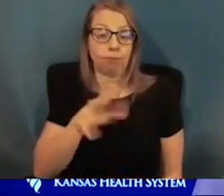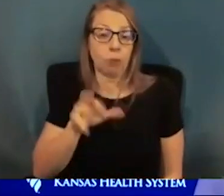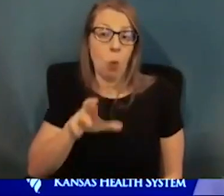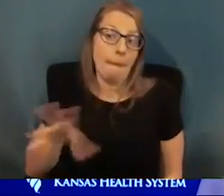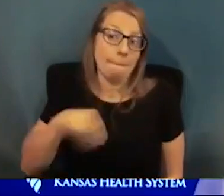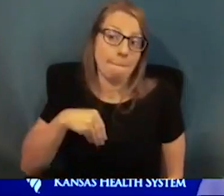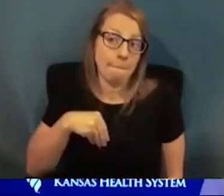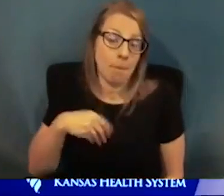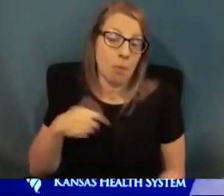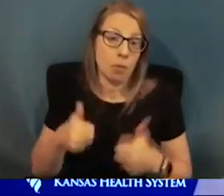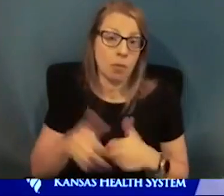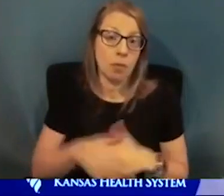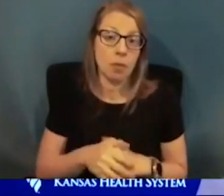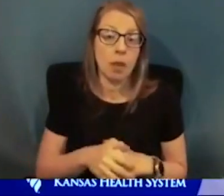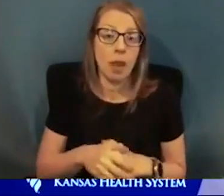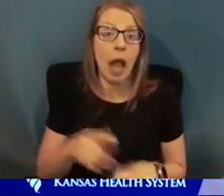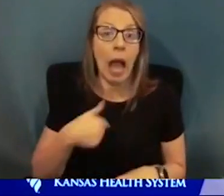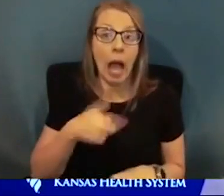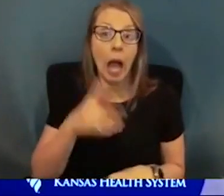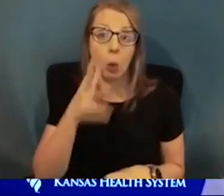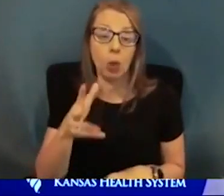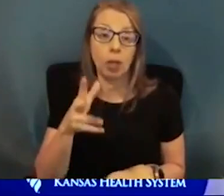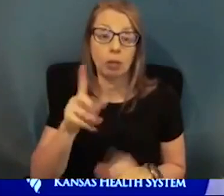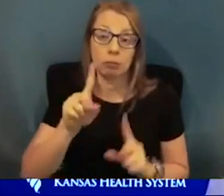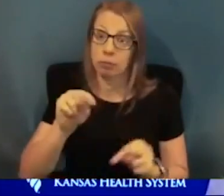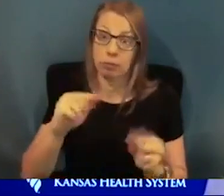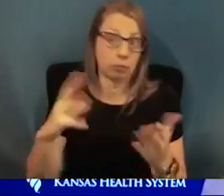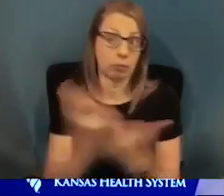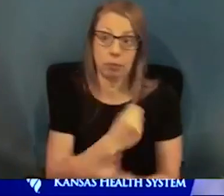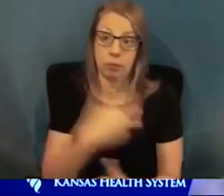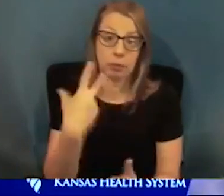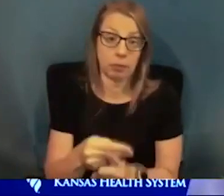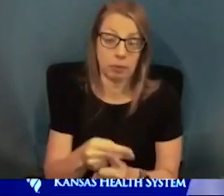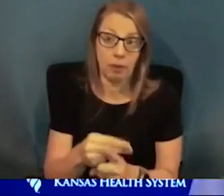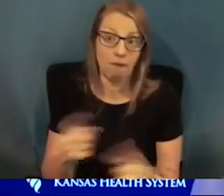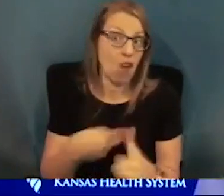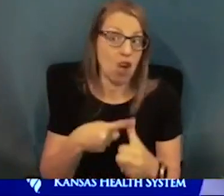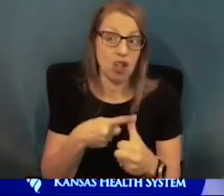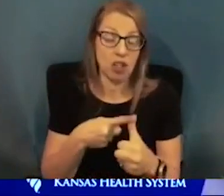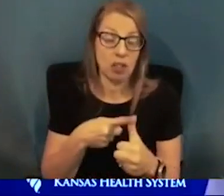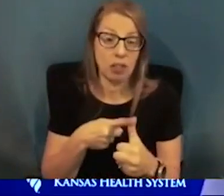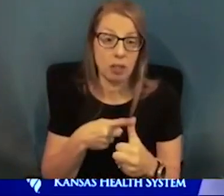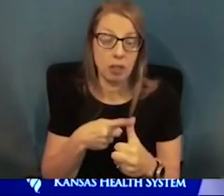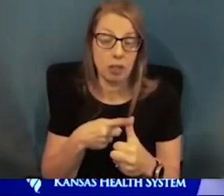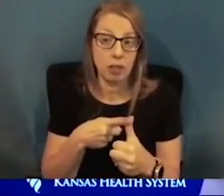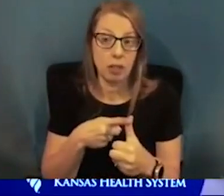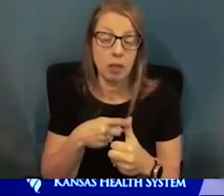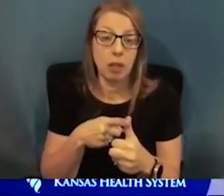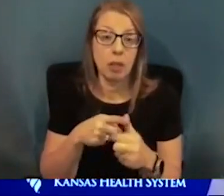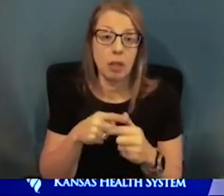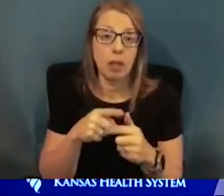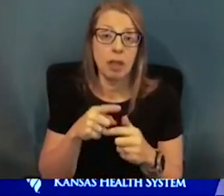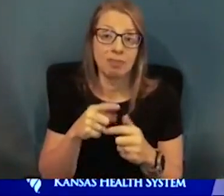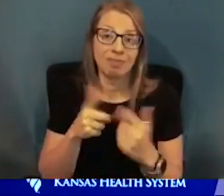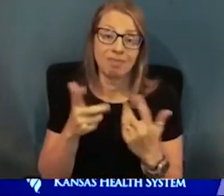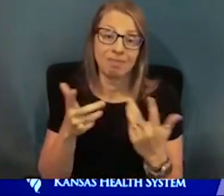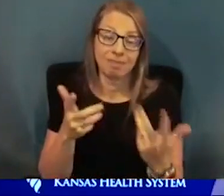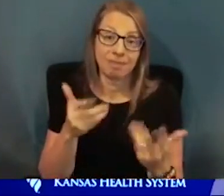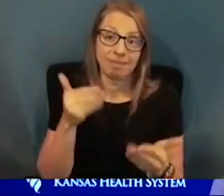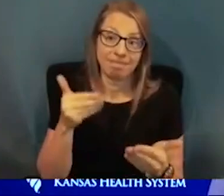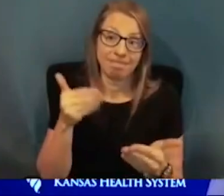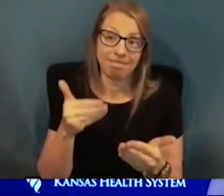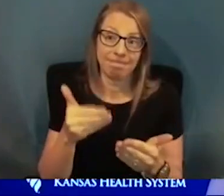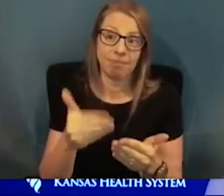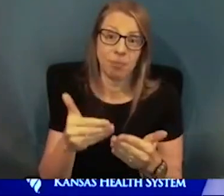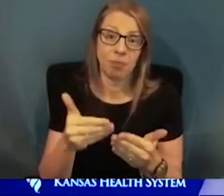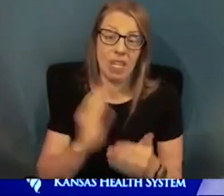is go today and get a first dose of vaccine at least. But that is what you are going to be doing as we get closer to that concert